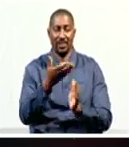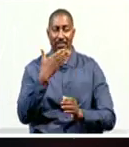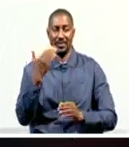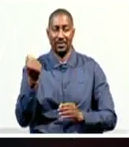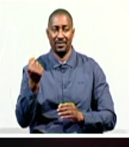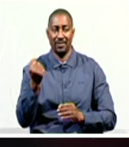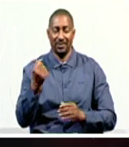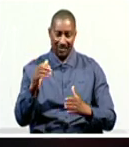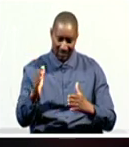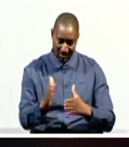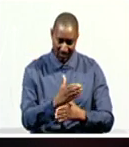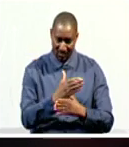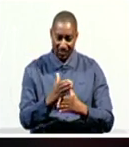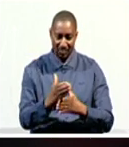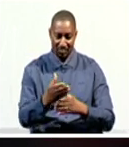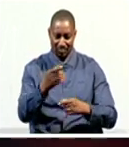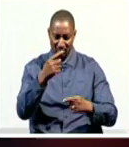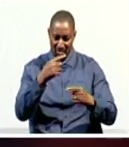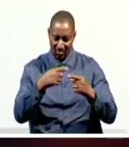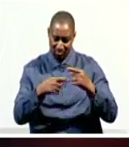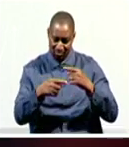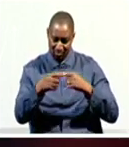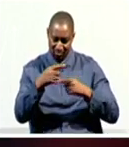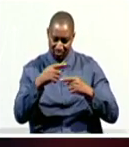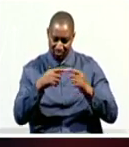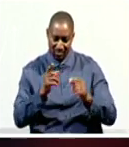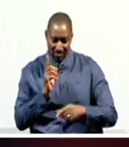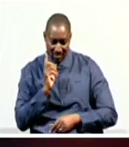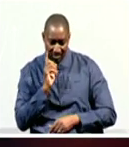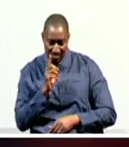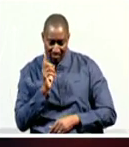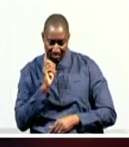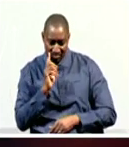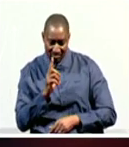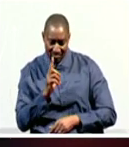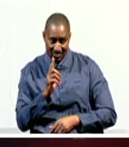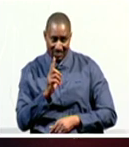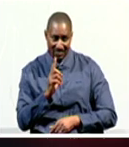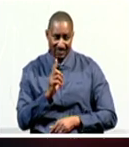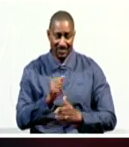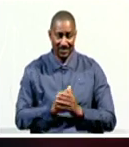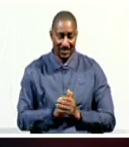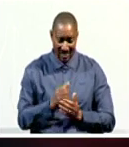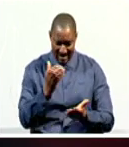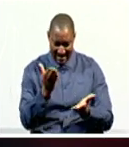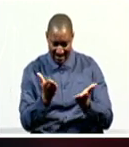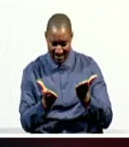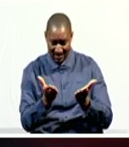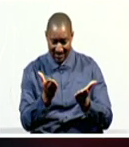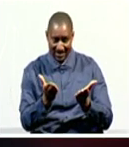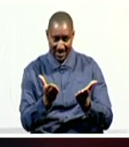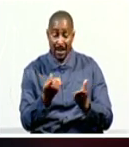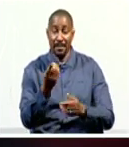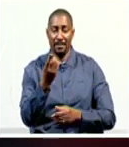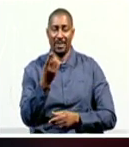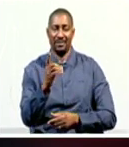review and monitoring and evaluation reports of HPP 1, they carry almost the same central